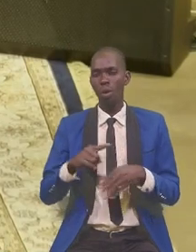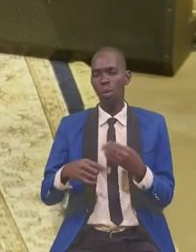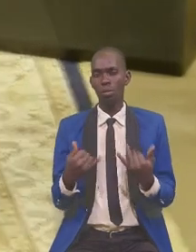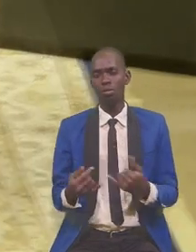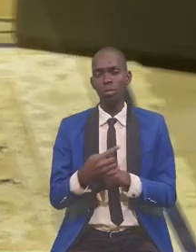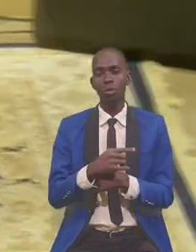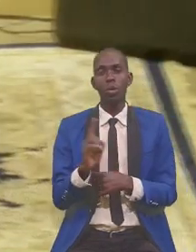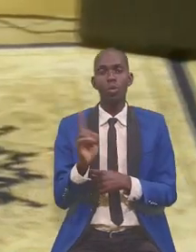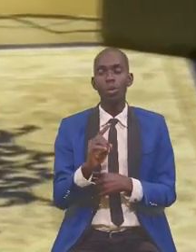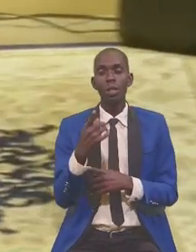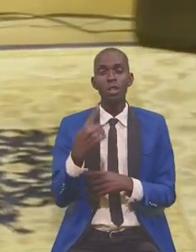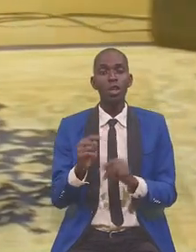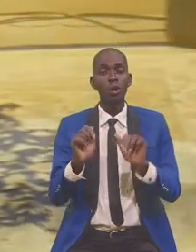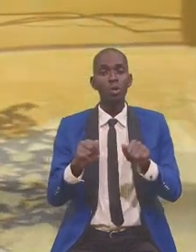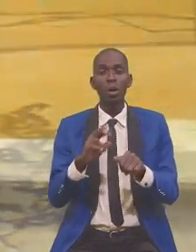are greater than